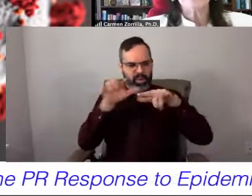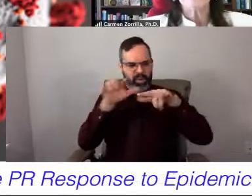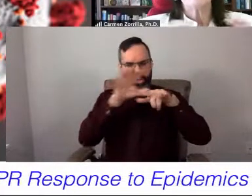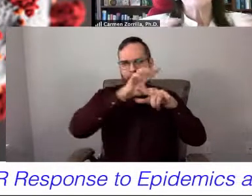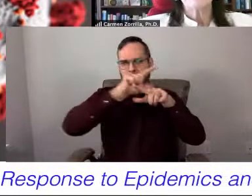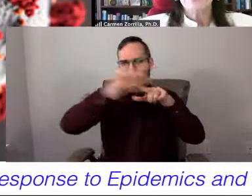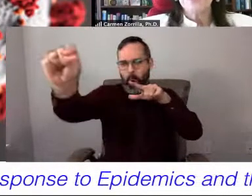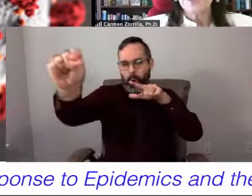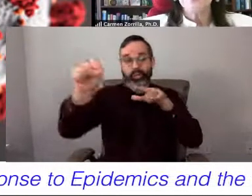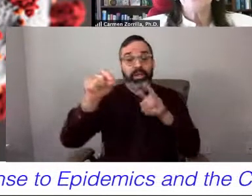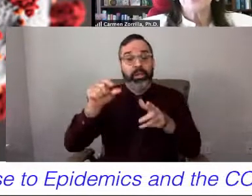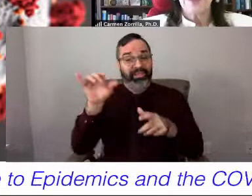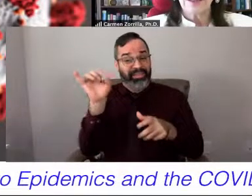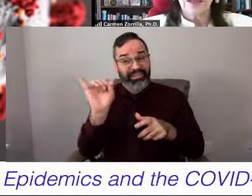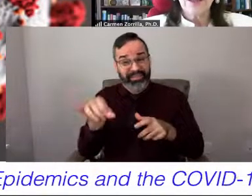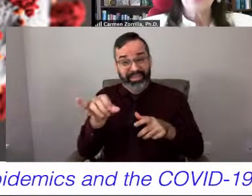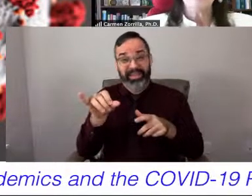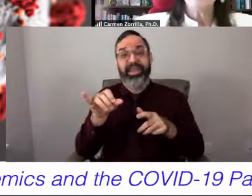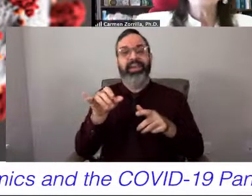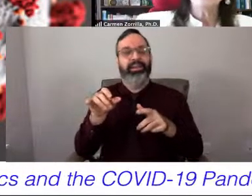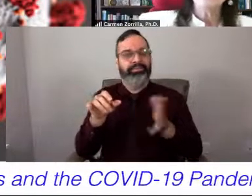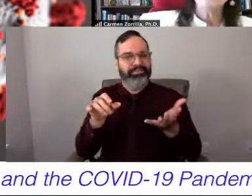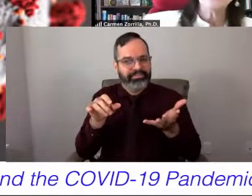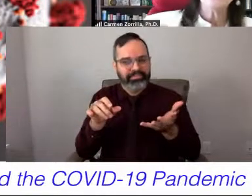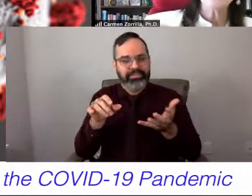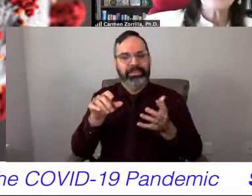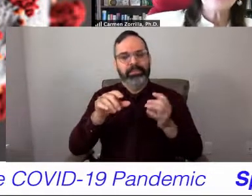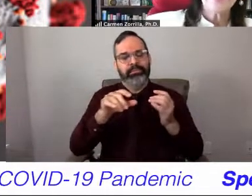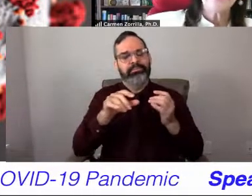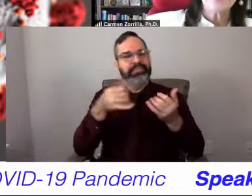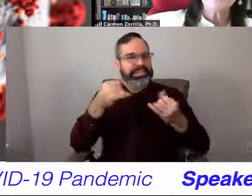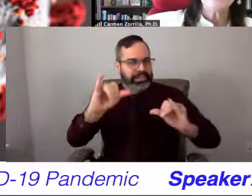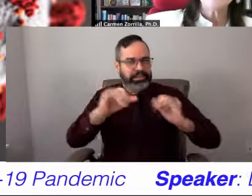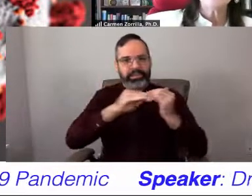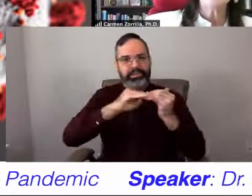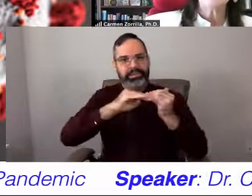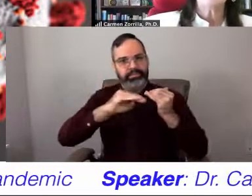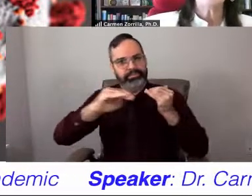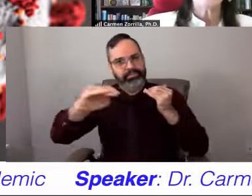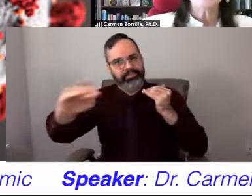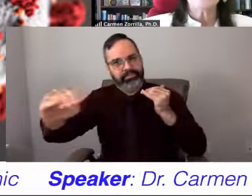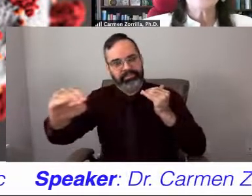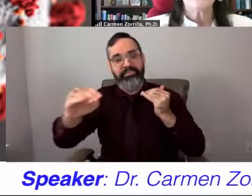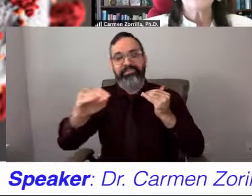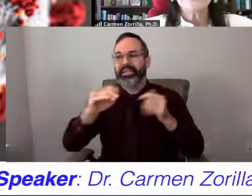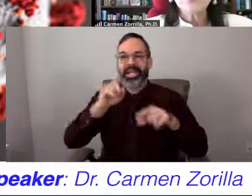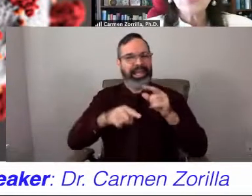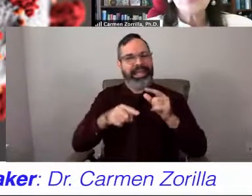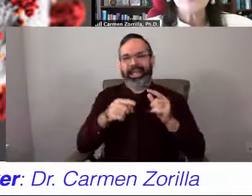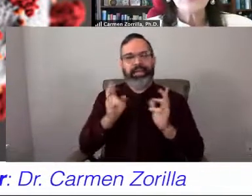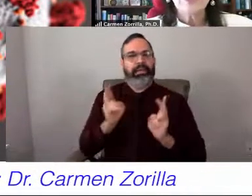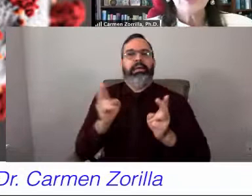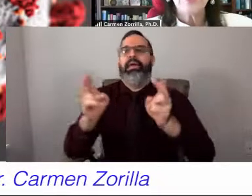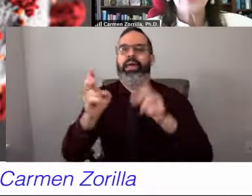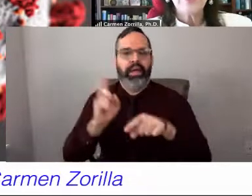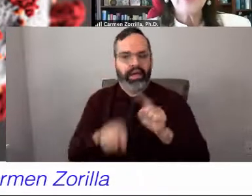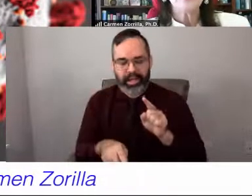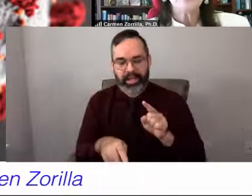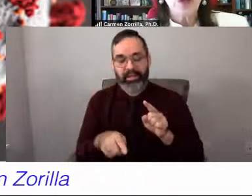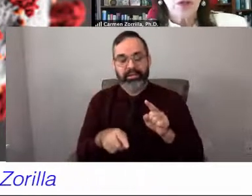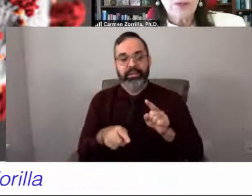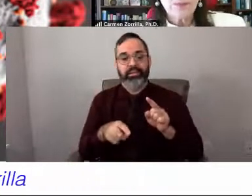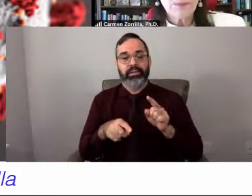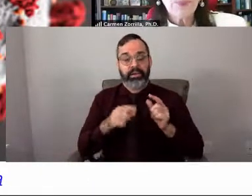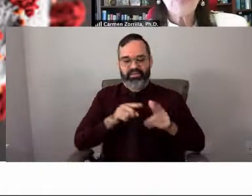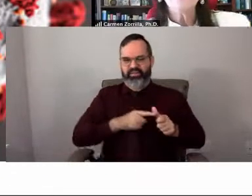is the standard length. What we do to accelerate is that while the phase 2 and 3 are being